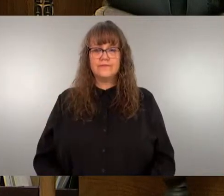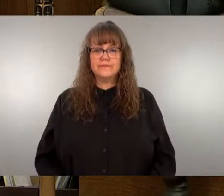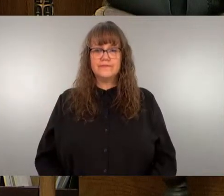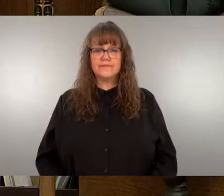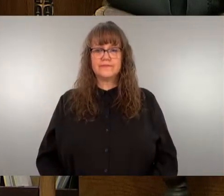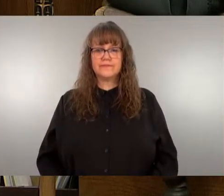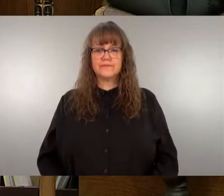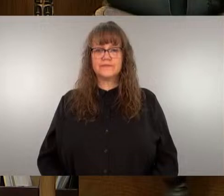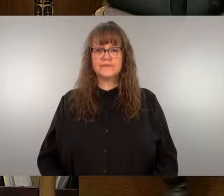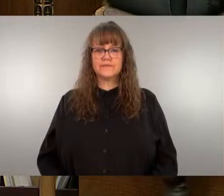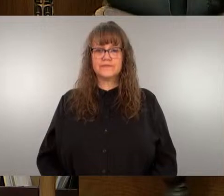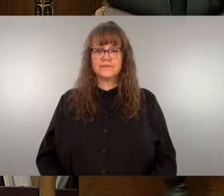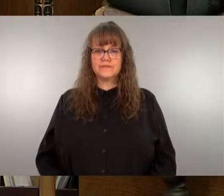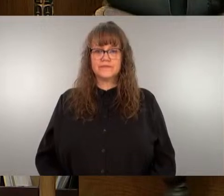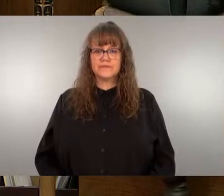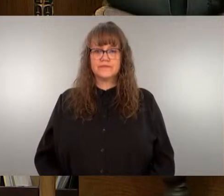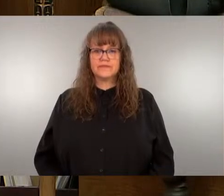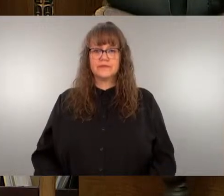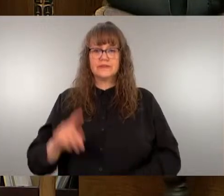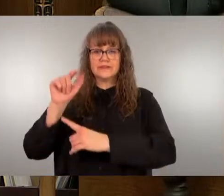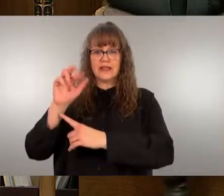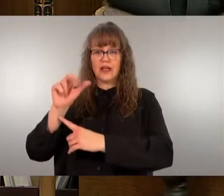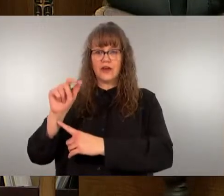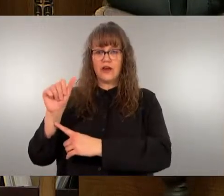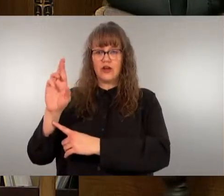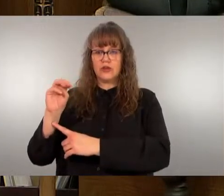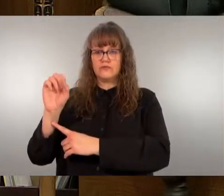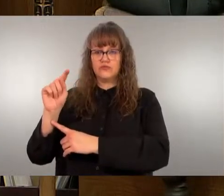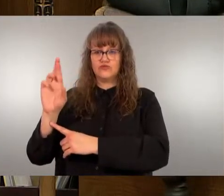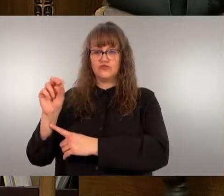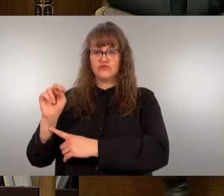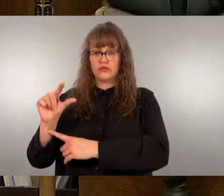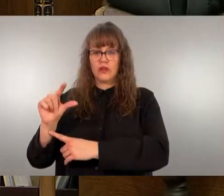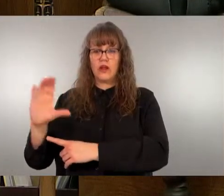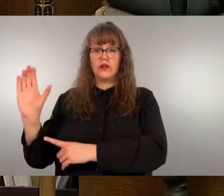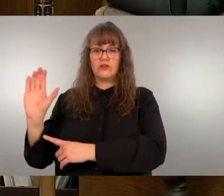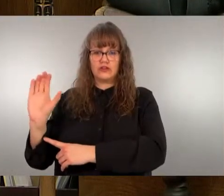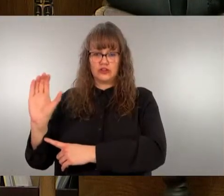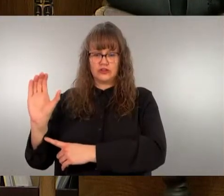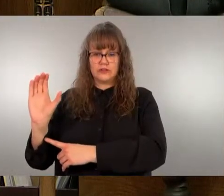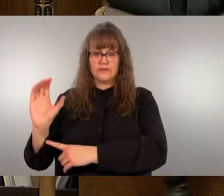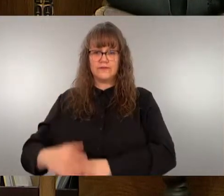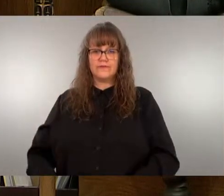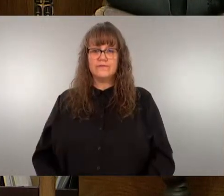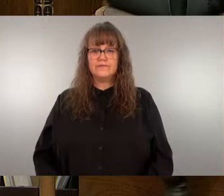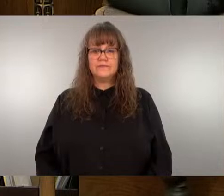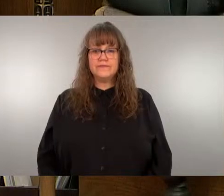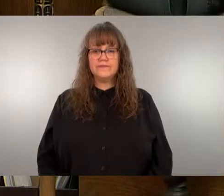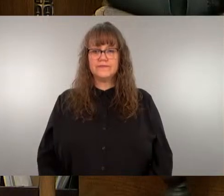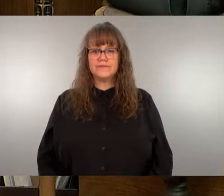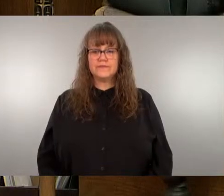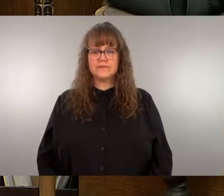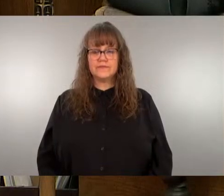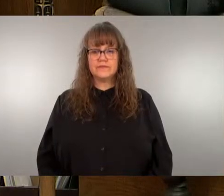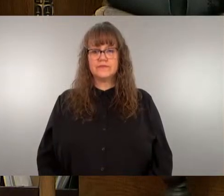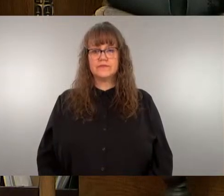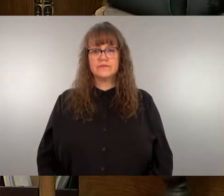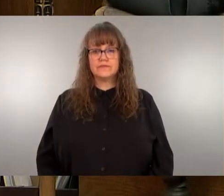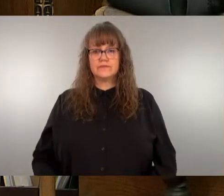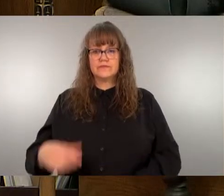Tara Armstrong, Conservative Party of BC. Kelowna Mission, Gavin Dew, Conservative Party of